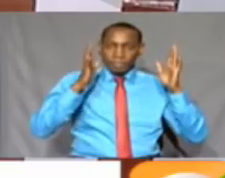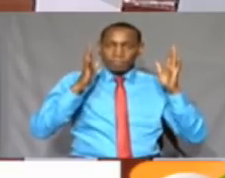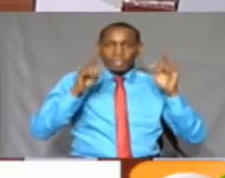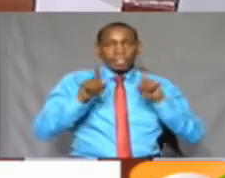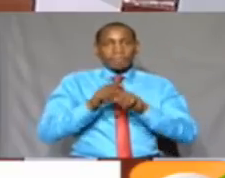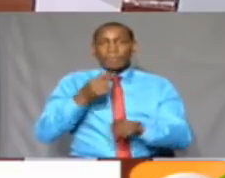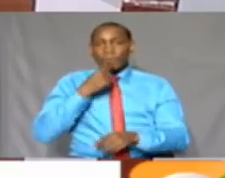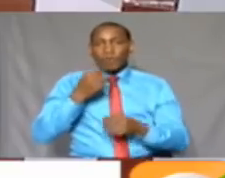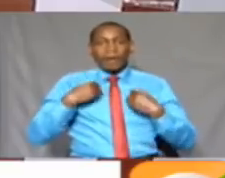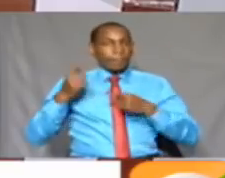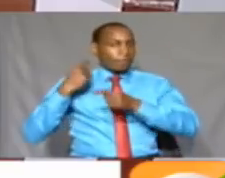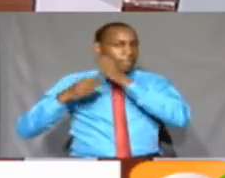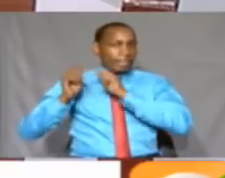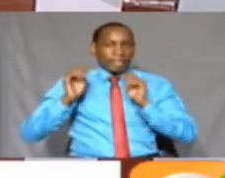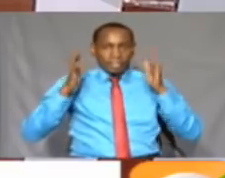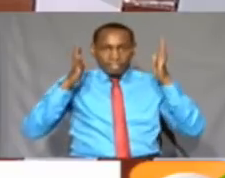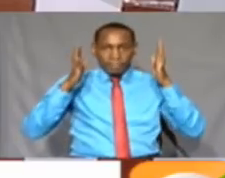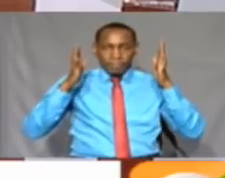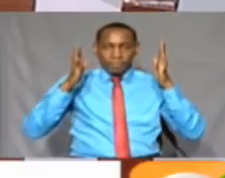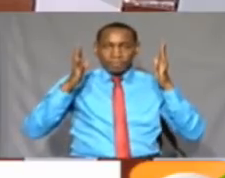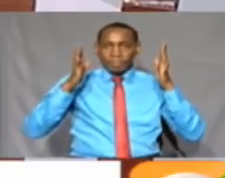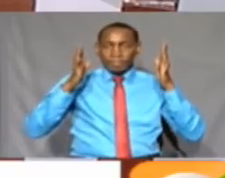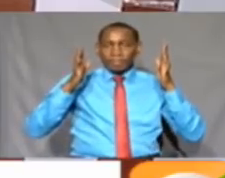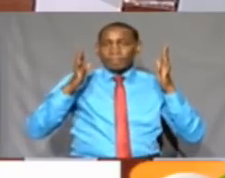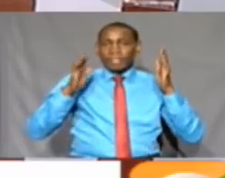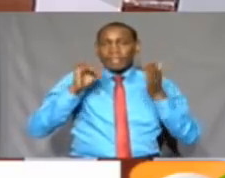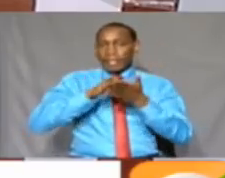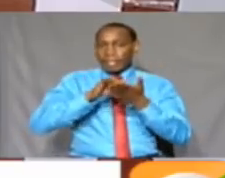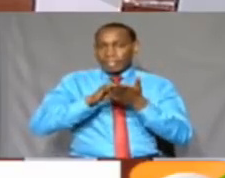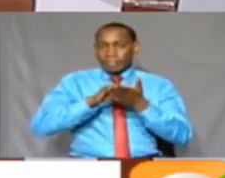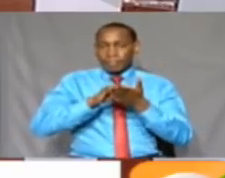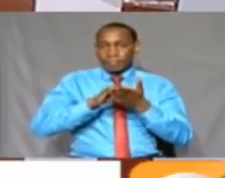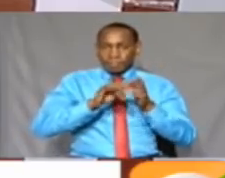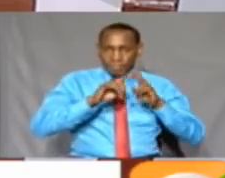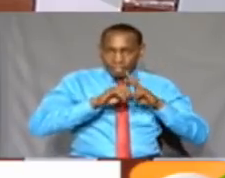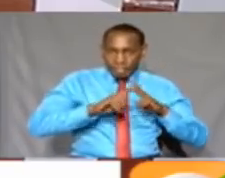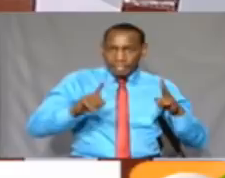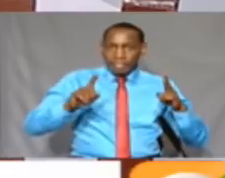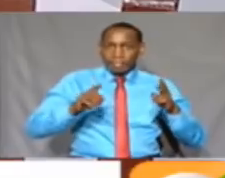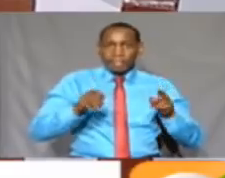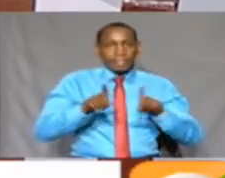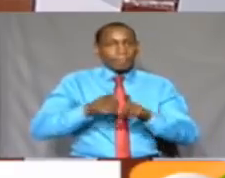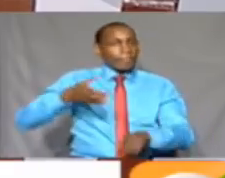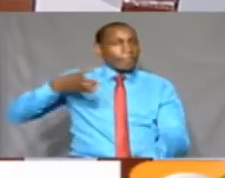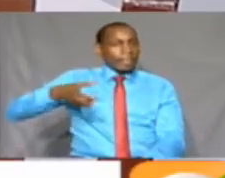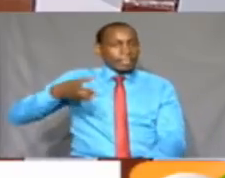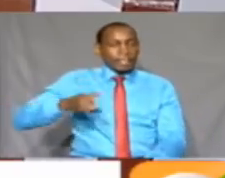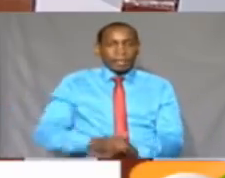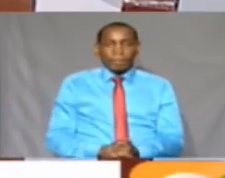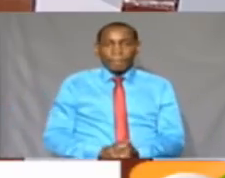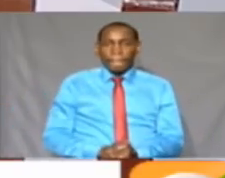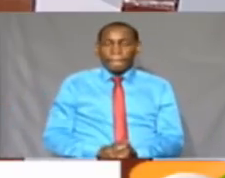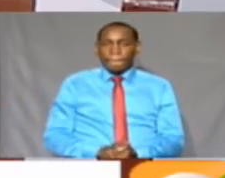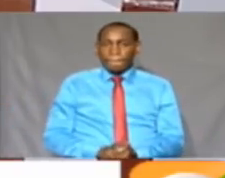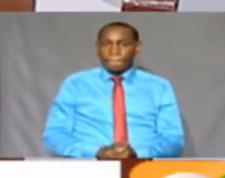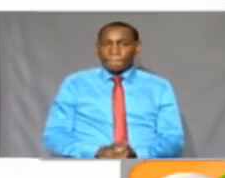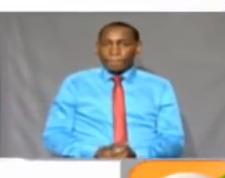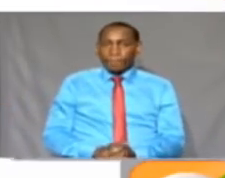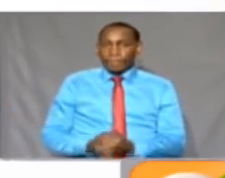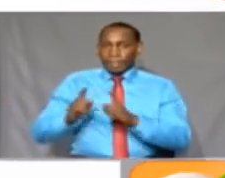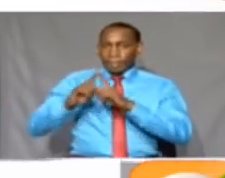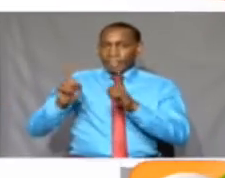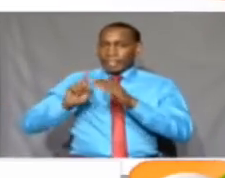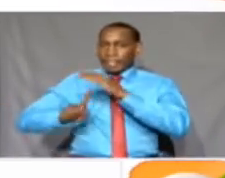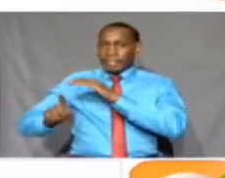the Aye and Nyombo. That's a beginning of a... Yes. That's handshake. Yes. Yeah, but handshake then, is... But then you entered the